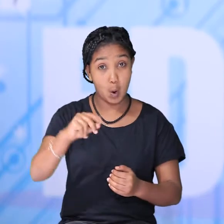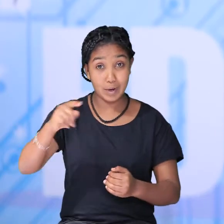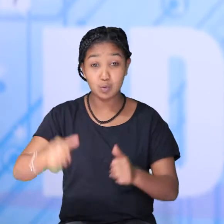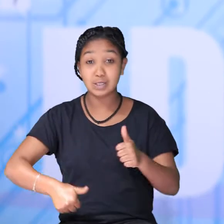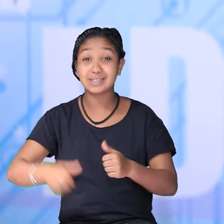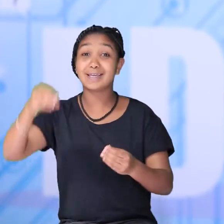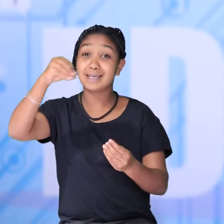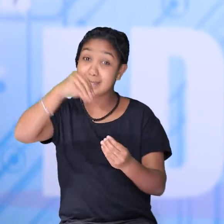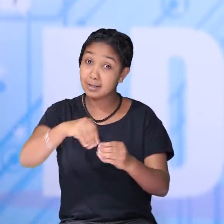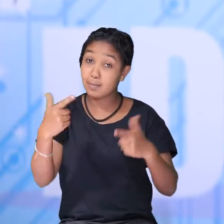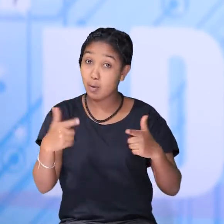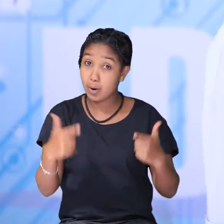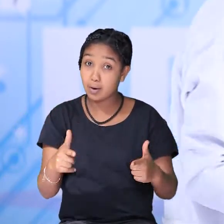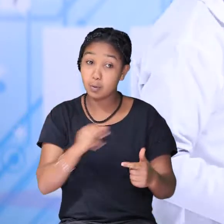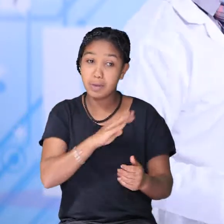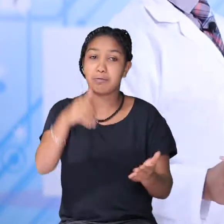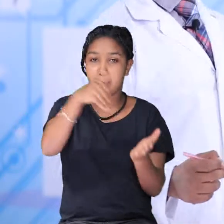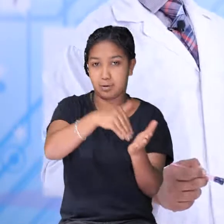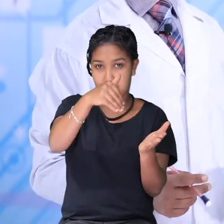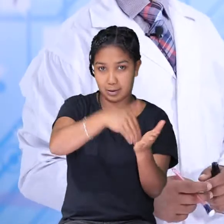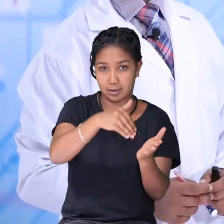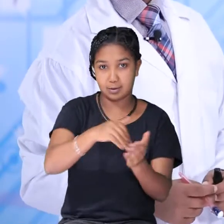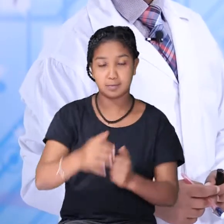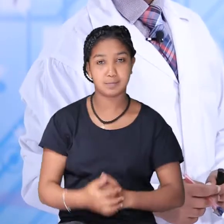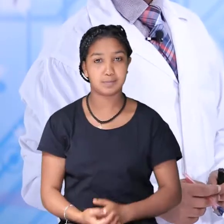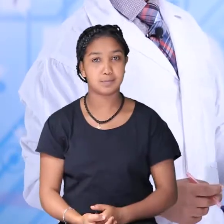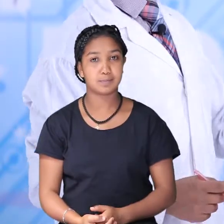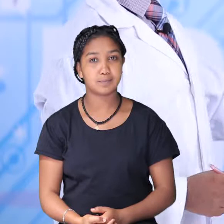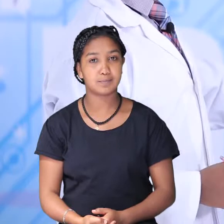which increases the probability of the behavior being repeated.